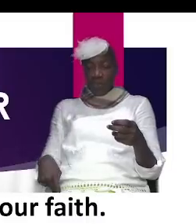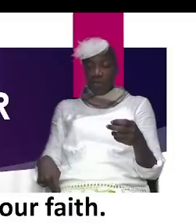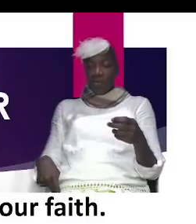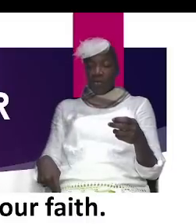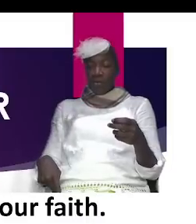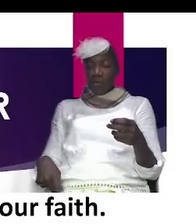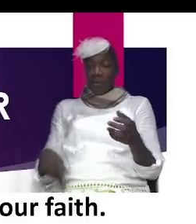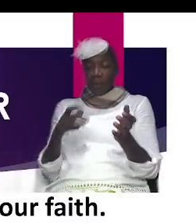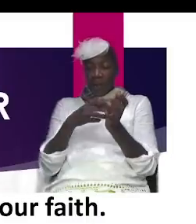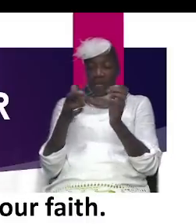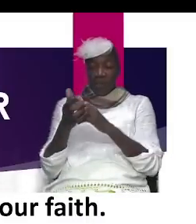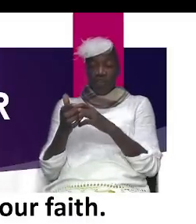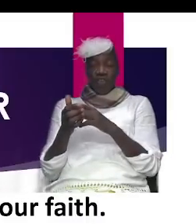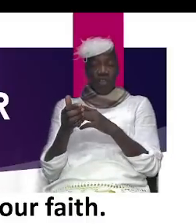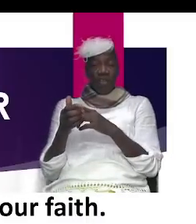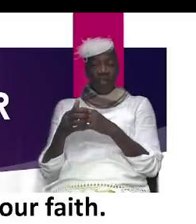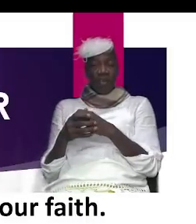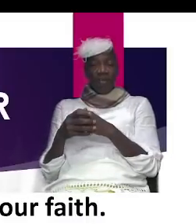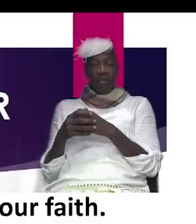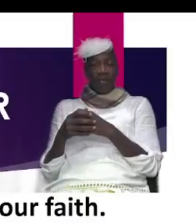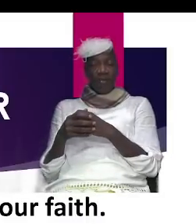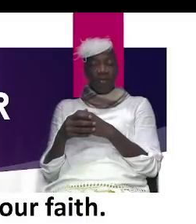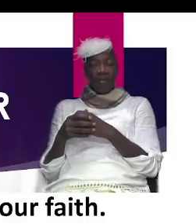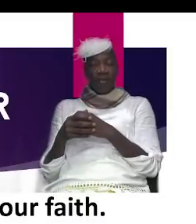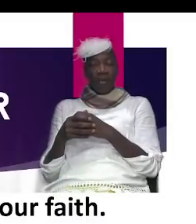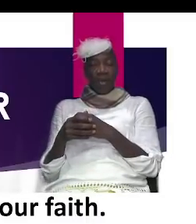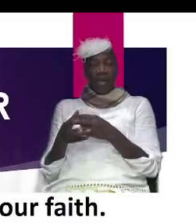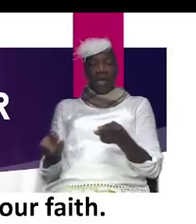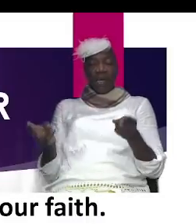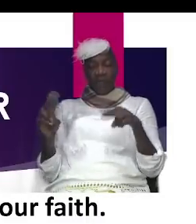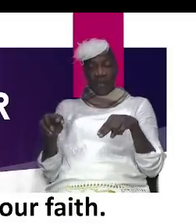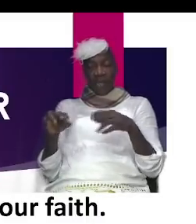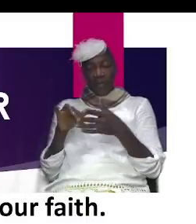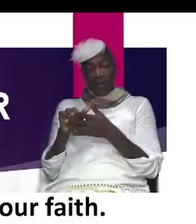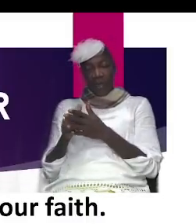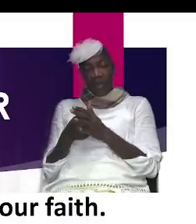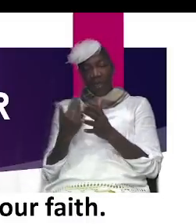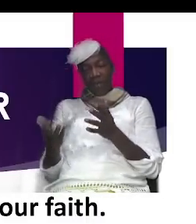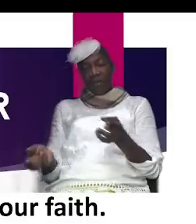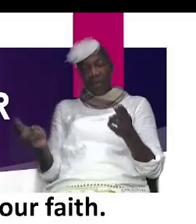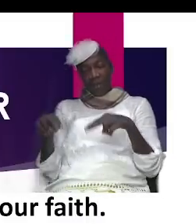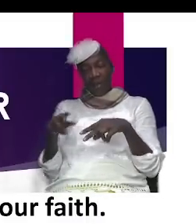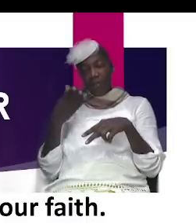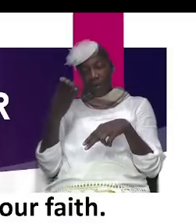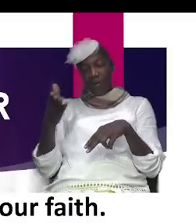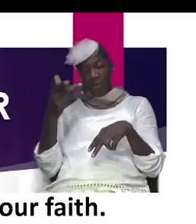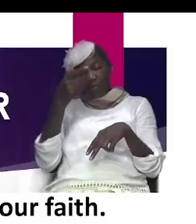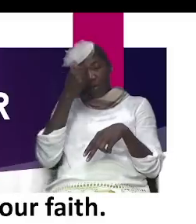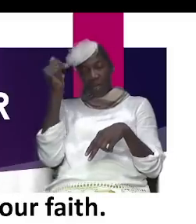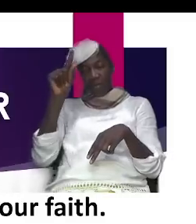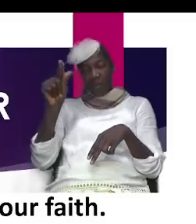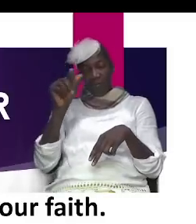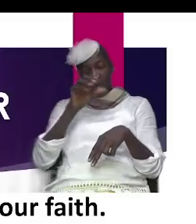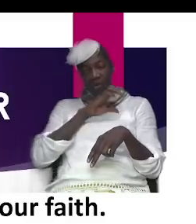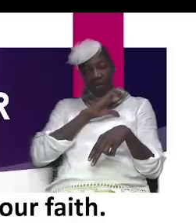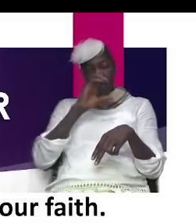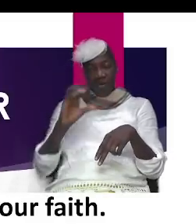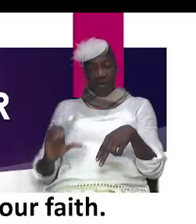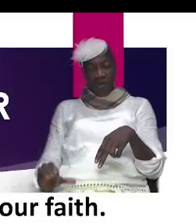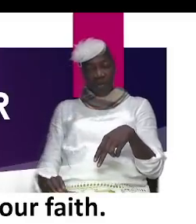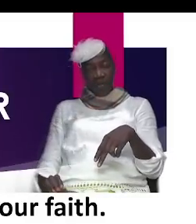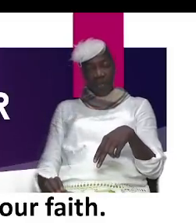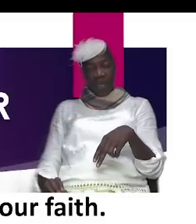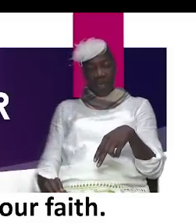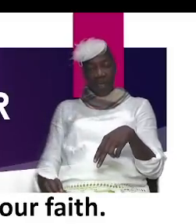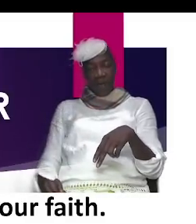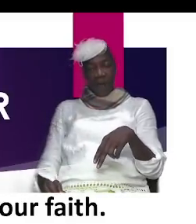be if it happens. So understand that if these things are happening to you because of your Christianity, because of your